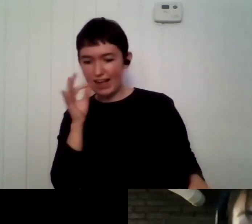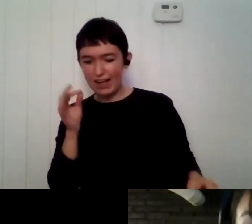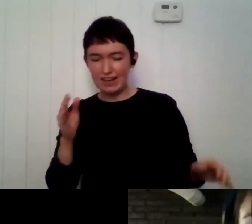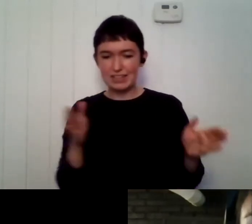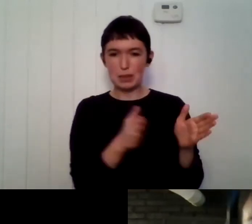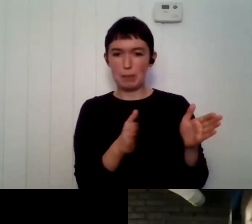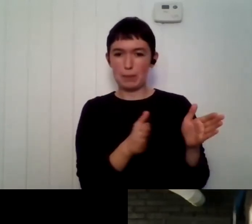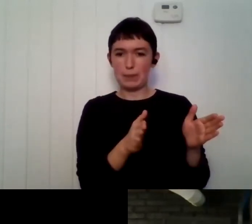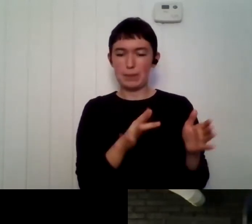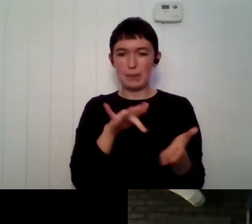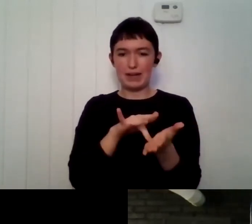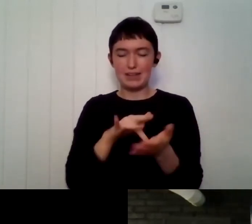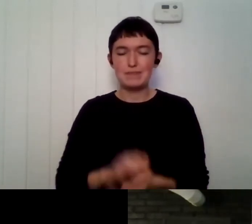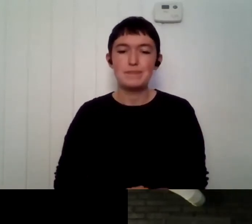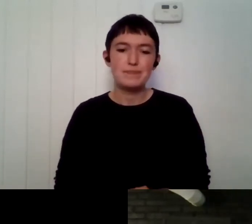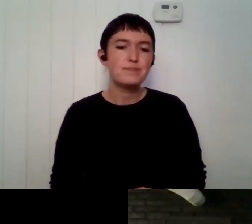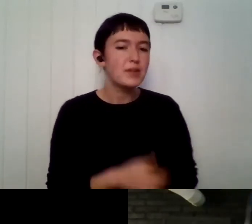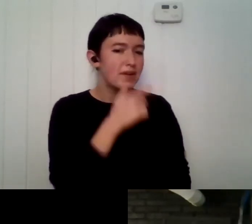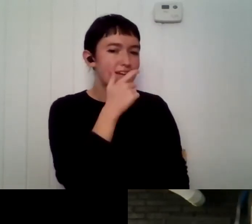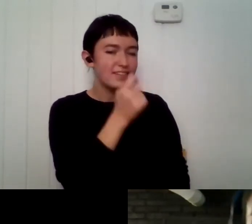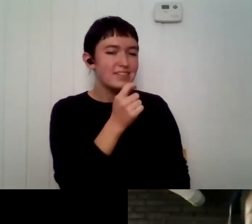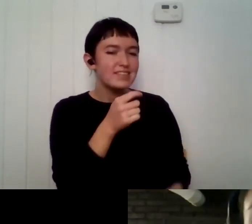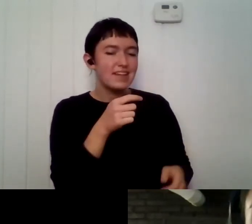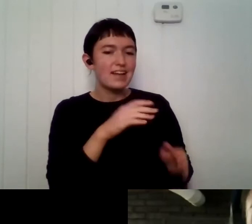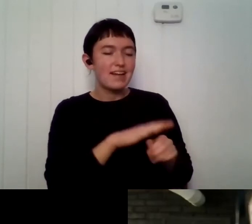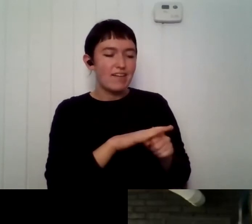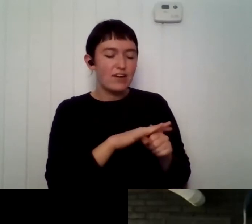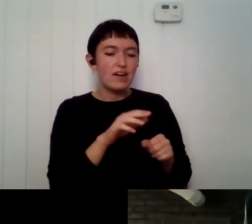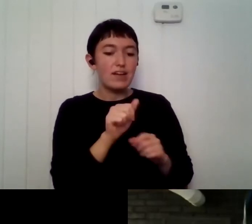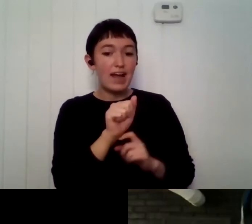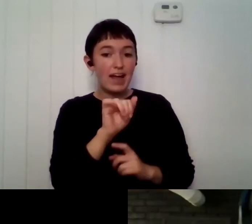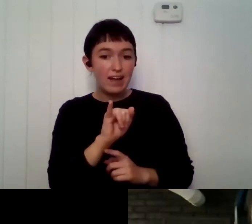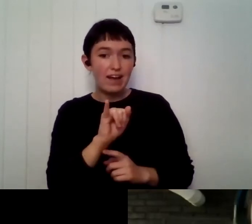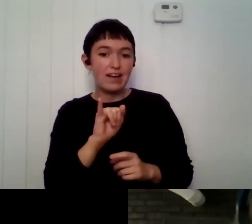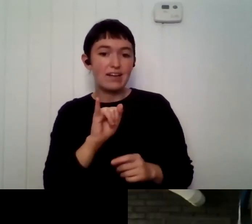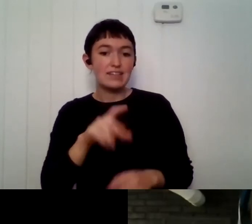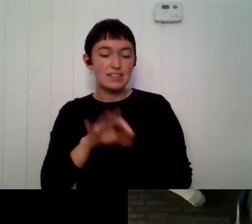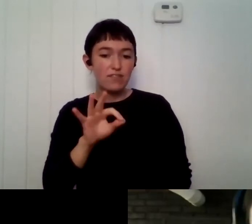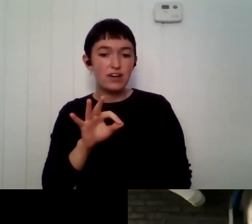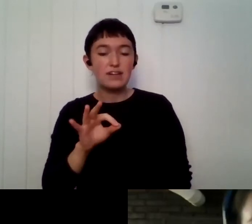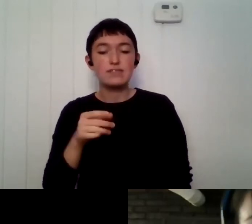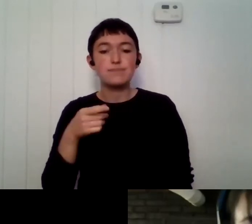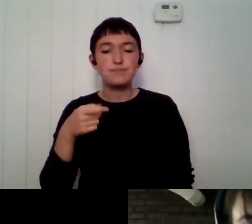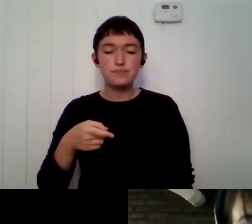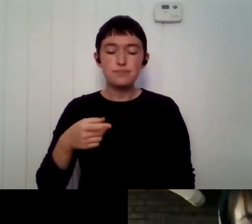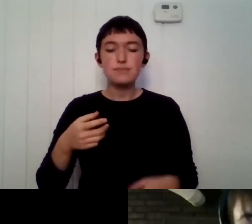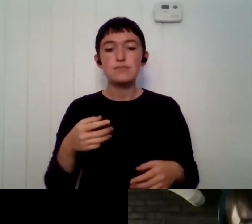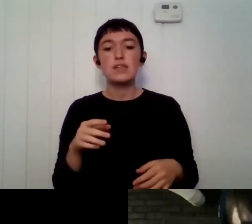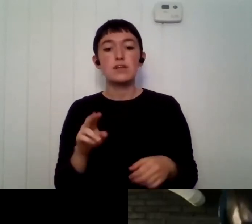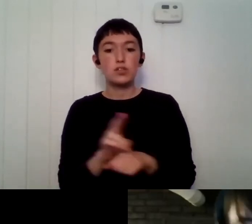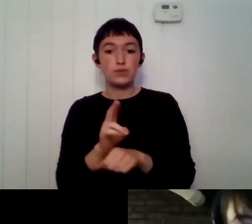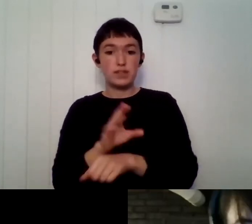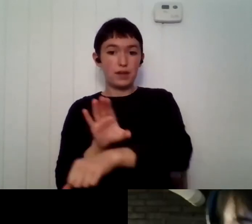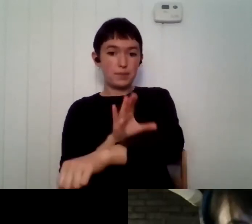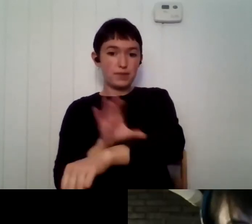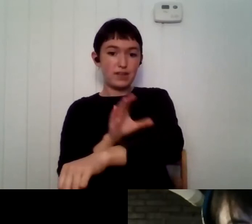guess another interesting area, like application of AI in drug discovery, is also the development of these computational animal models that you can use